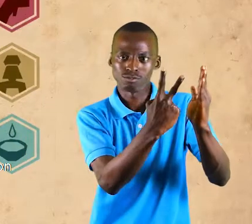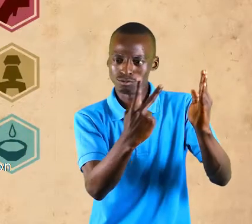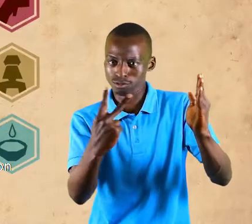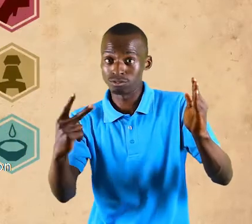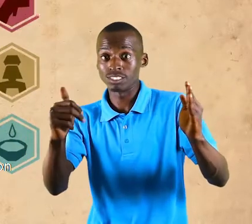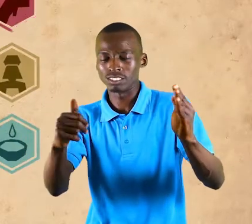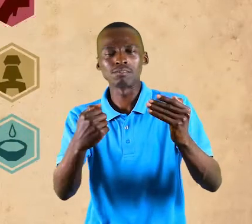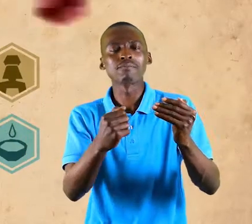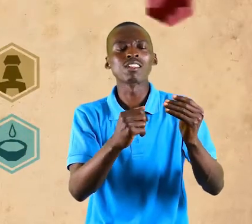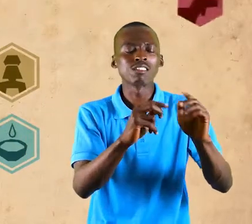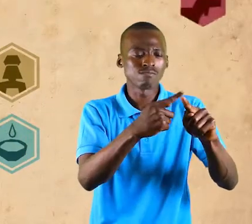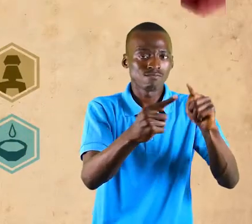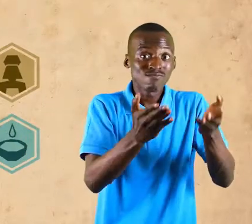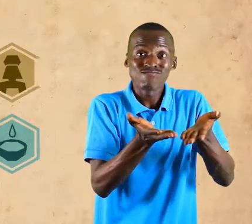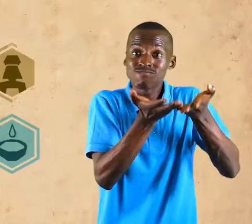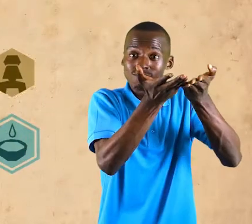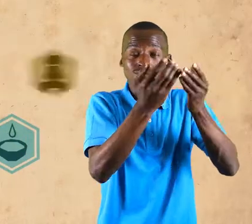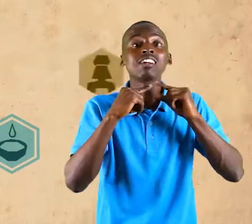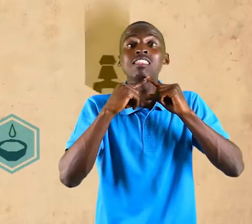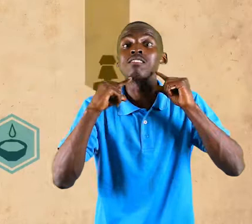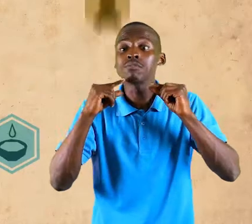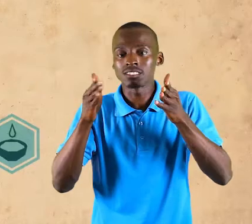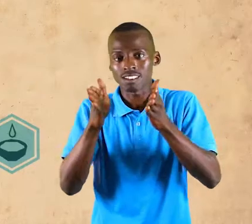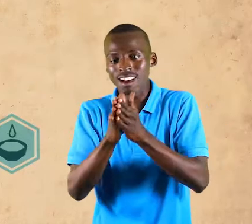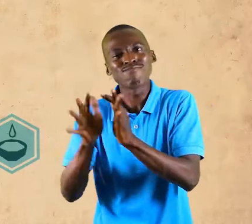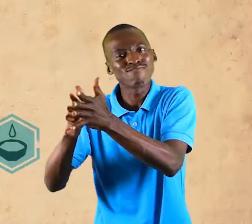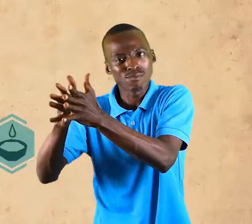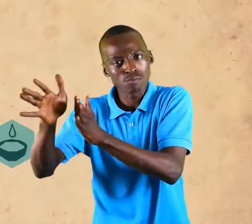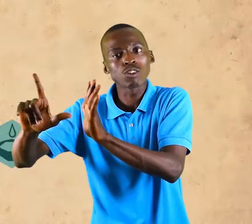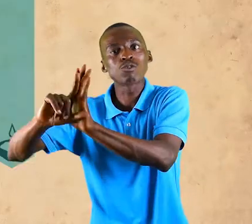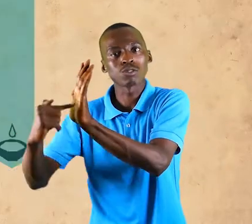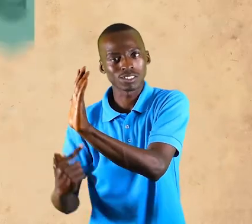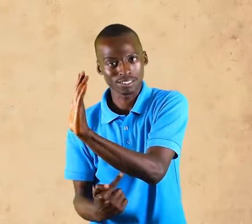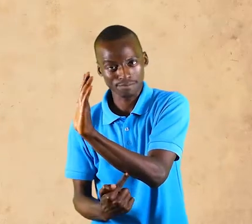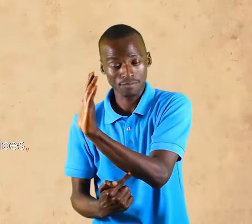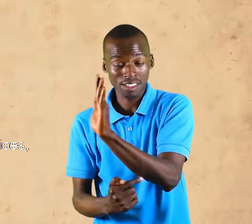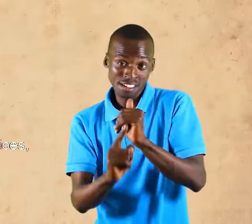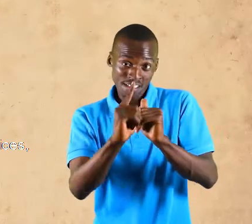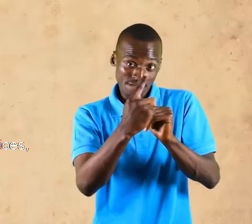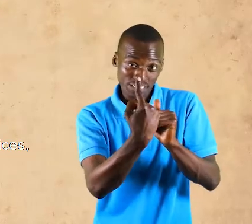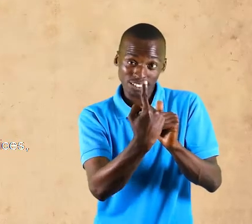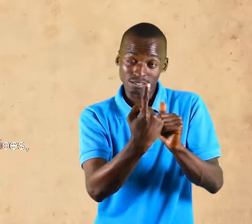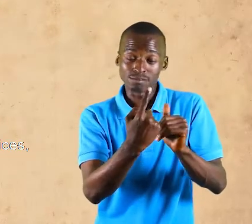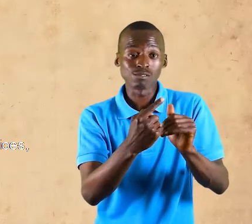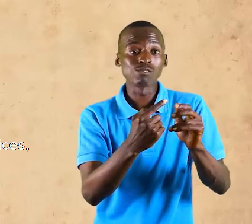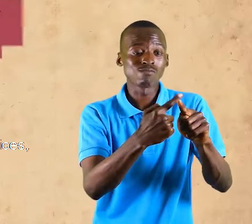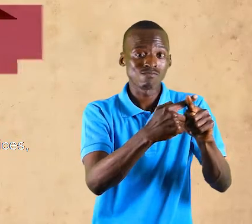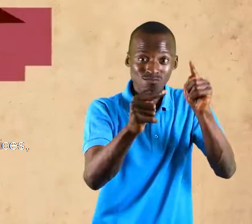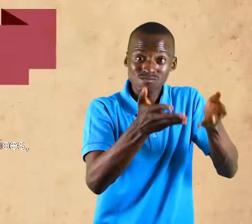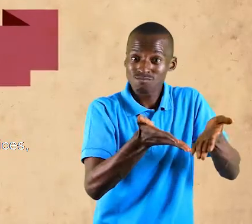2 sections of the book. The rituals are here, the priests are here, and the purity laws go here. Now, the first